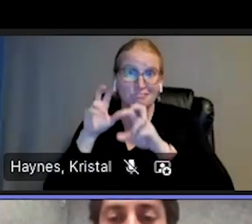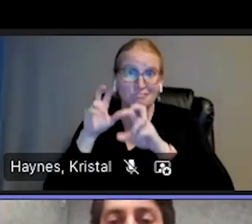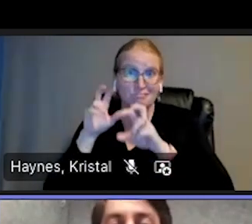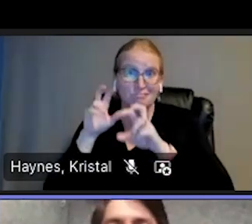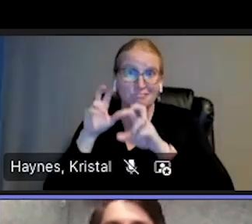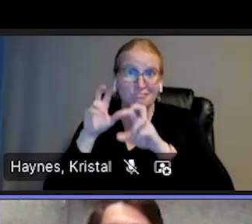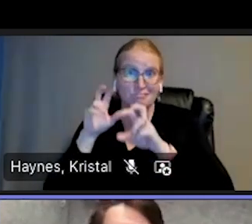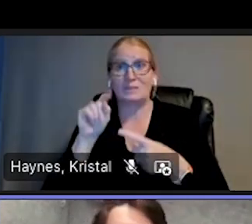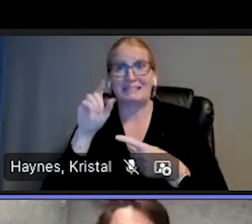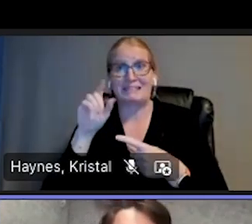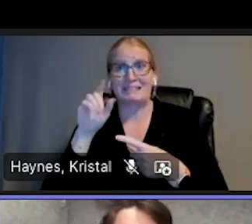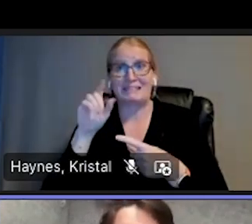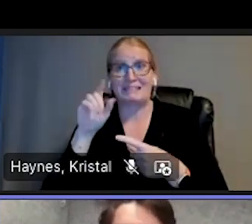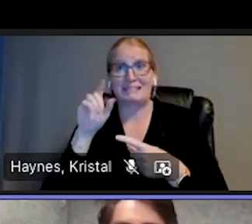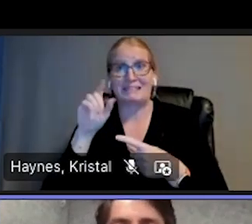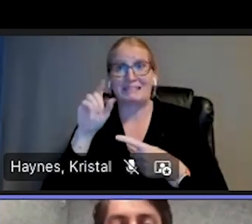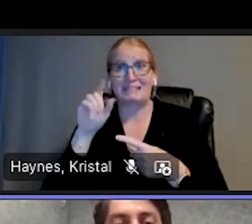Deployment